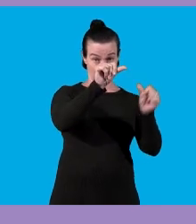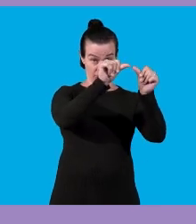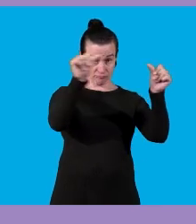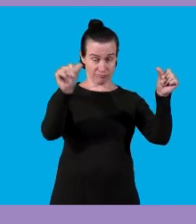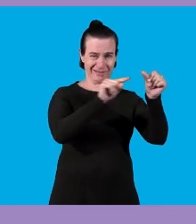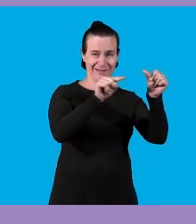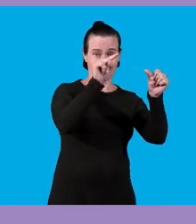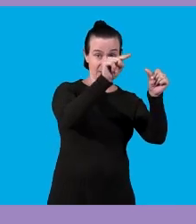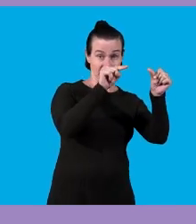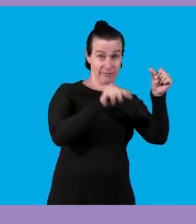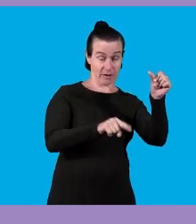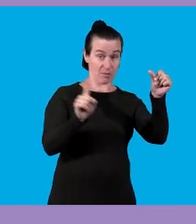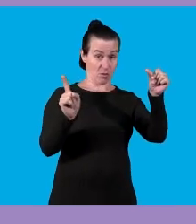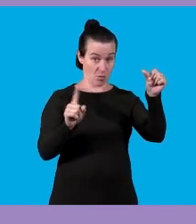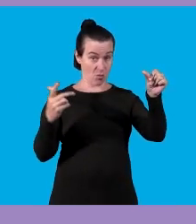side JK